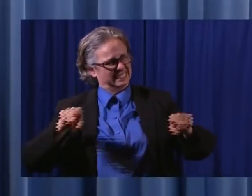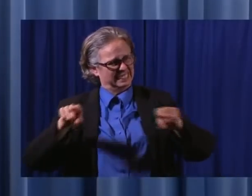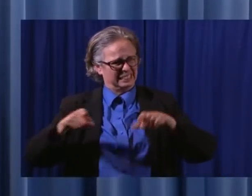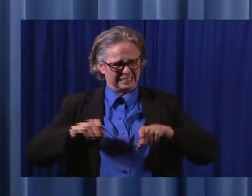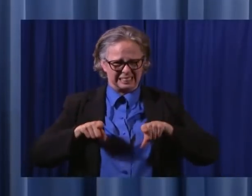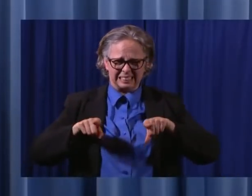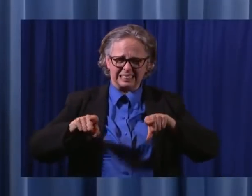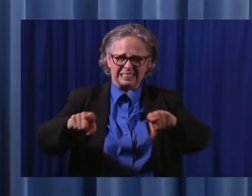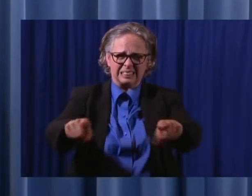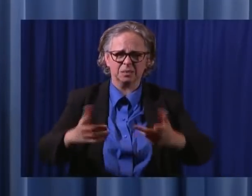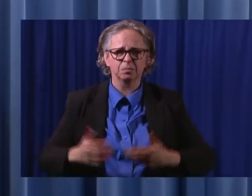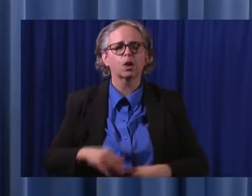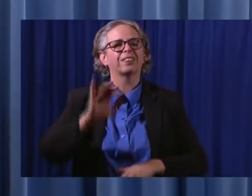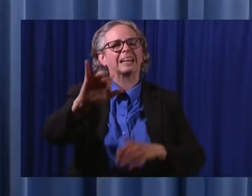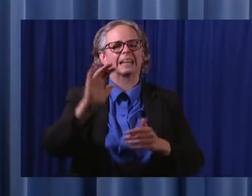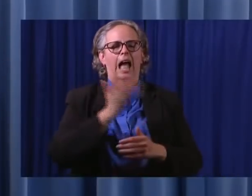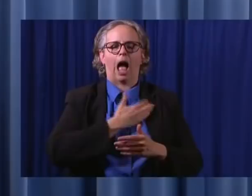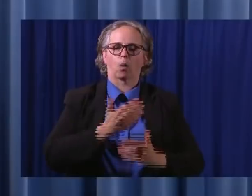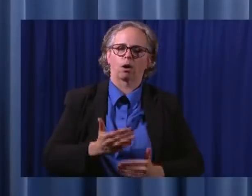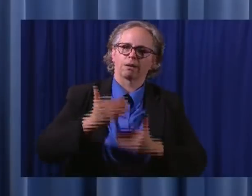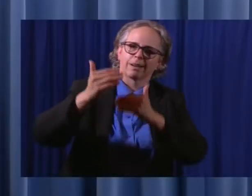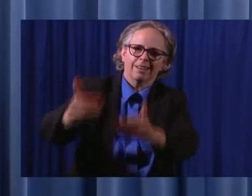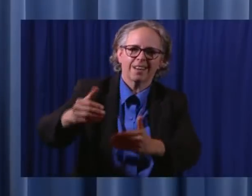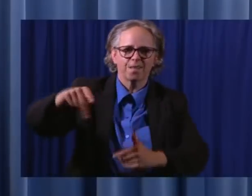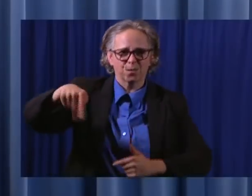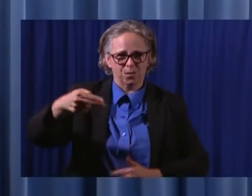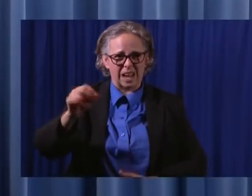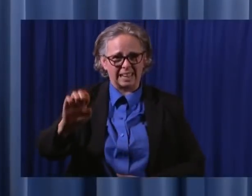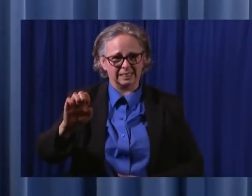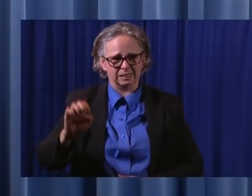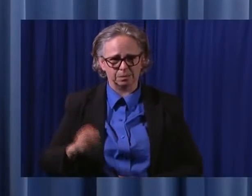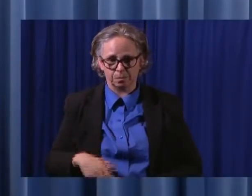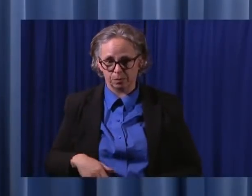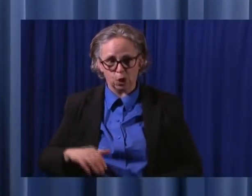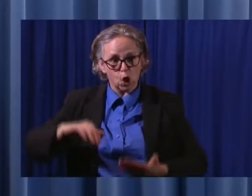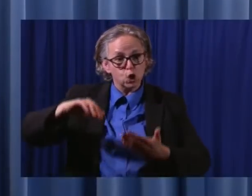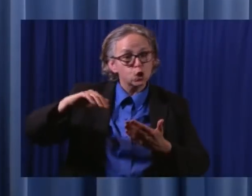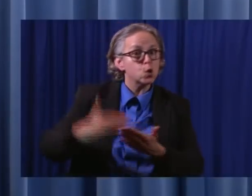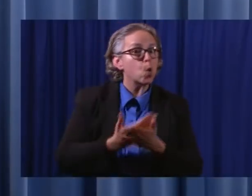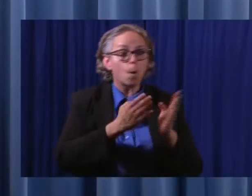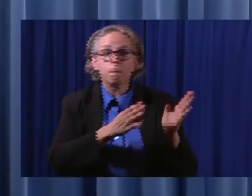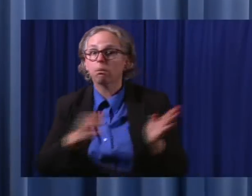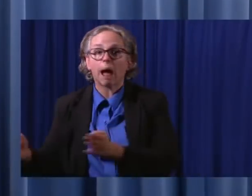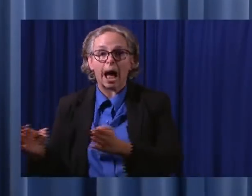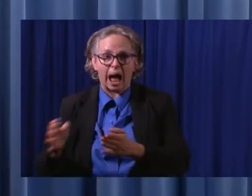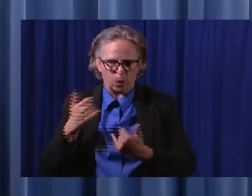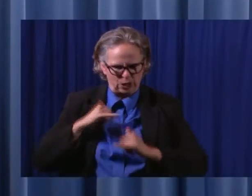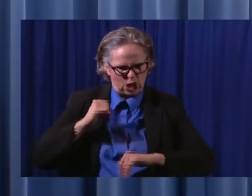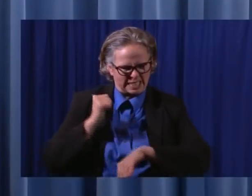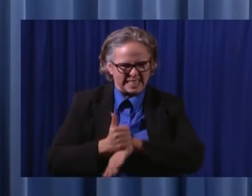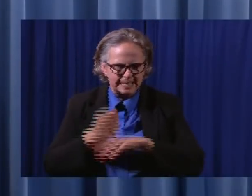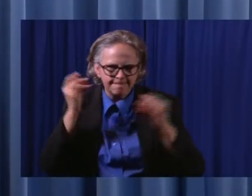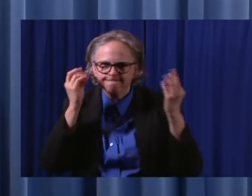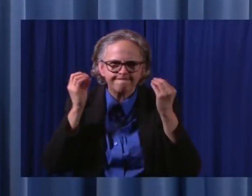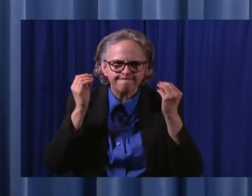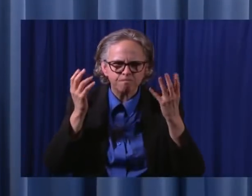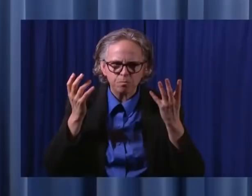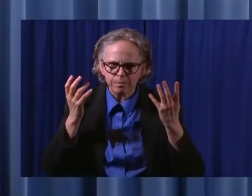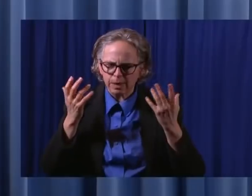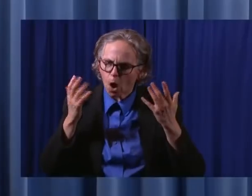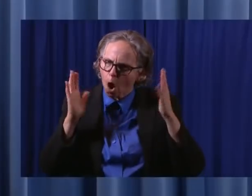phase, the next plans, which we will announce. We hope to announce at the latter part of this